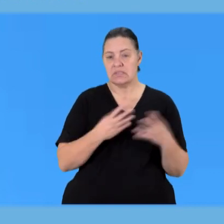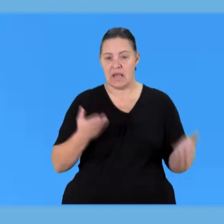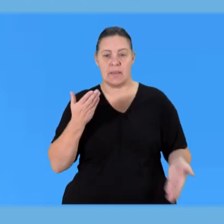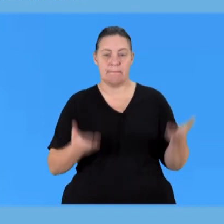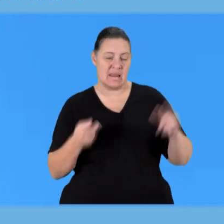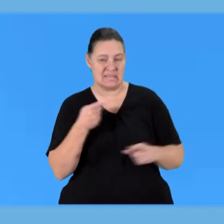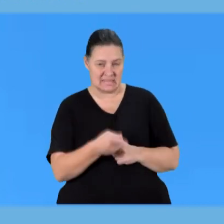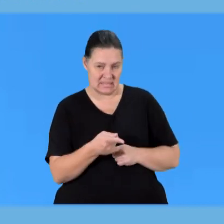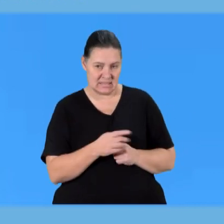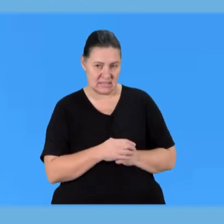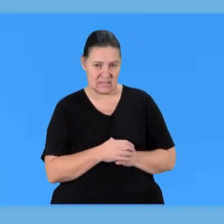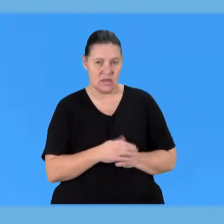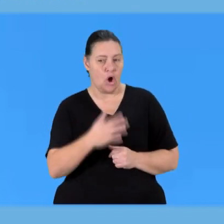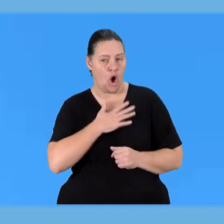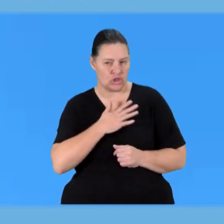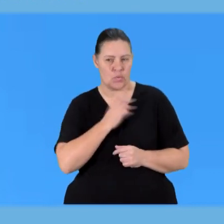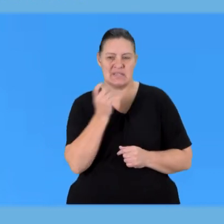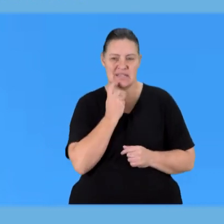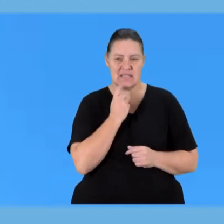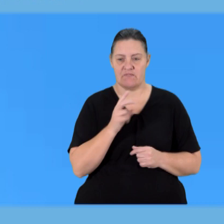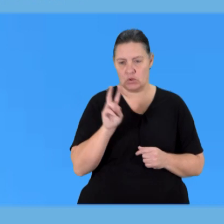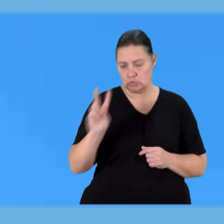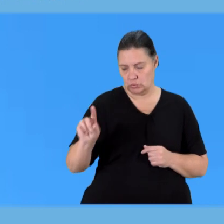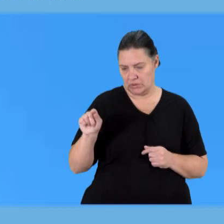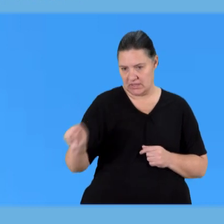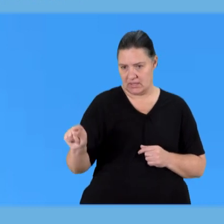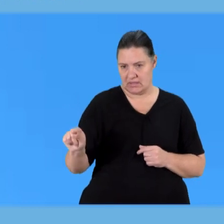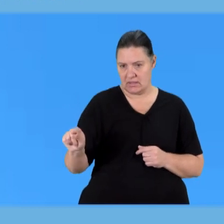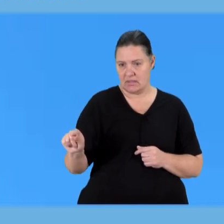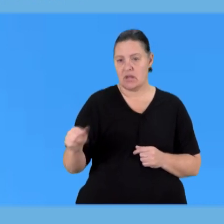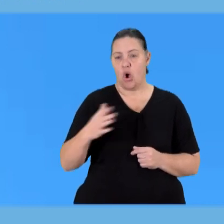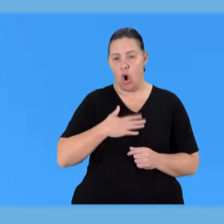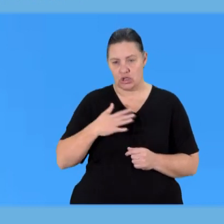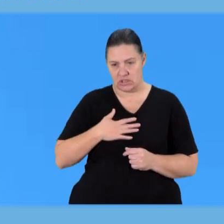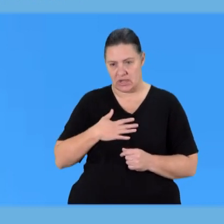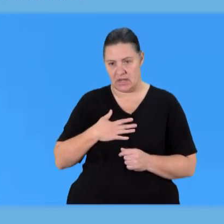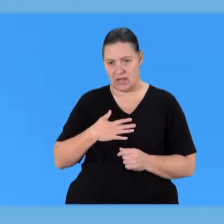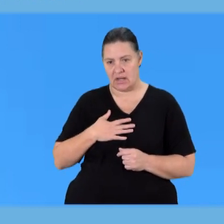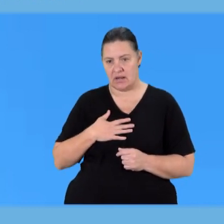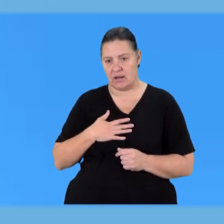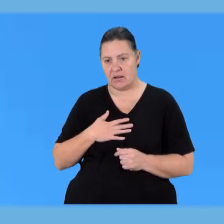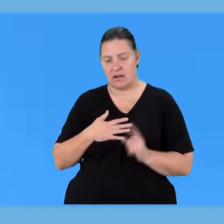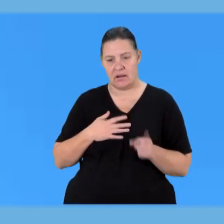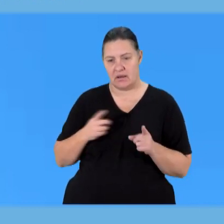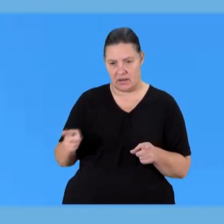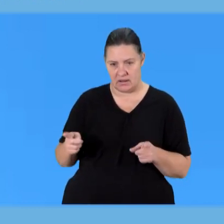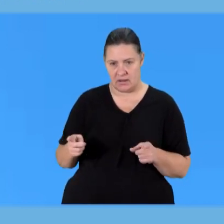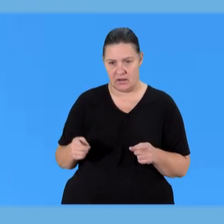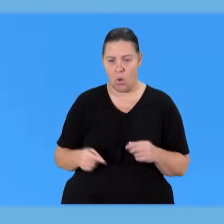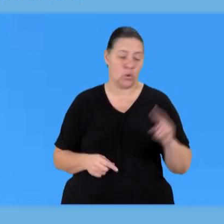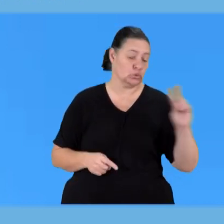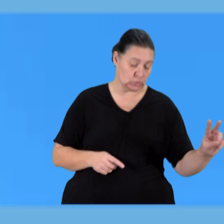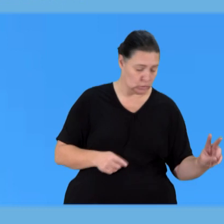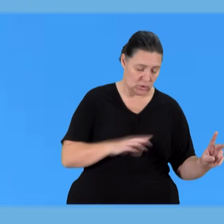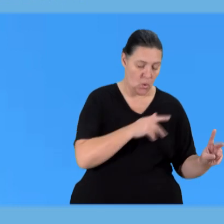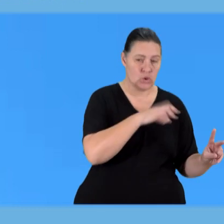So we start by balancing out to the oxygen because that's an easy fix. If I put a 2 there, now the oxygen, the sodium is balanced